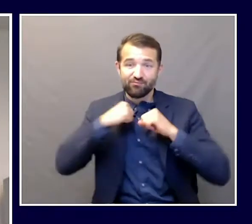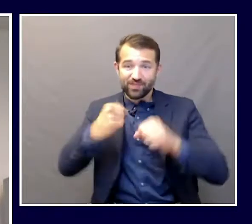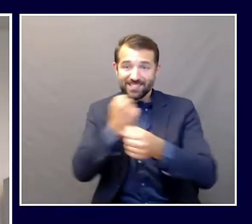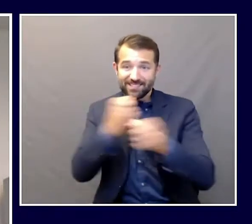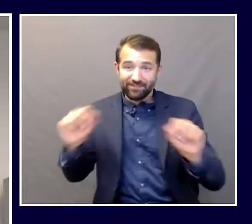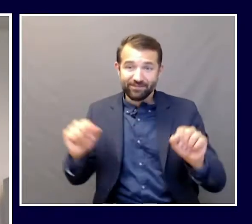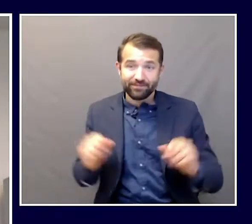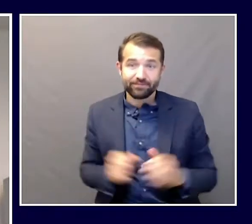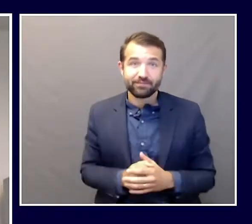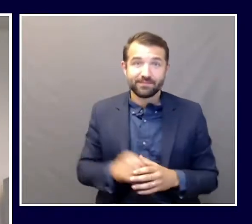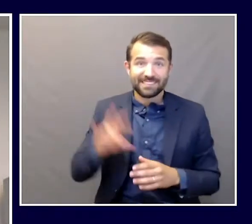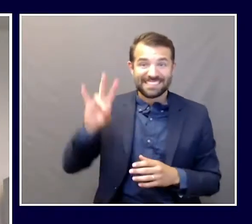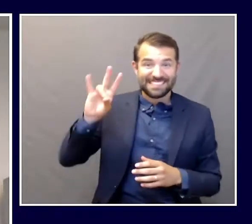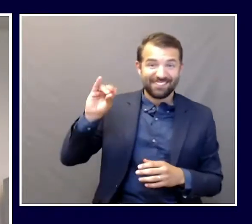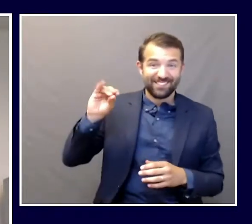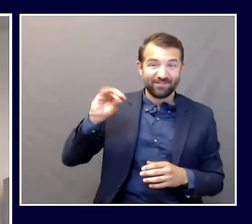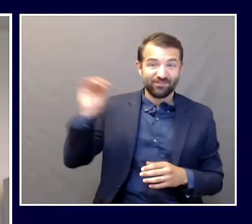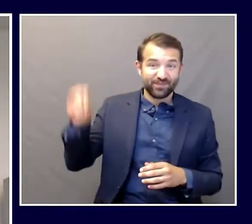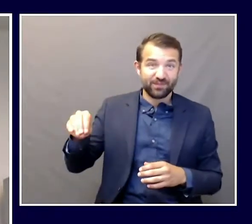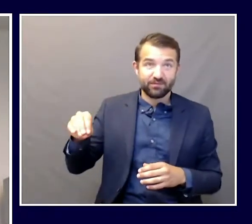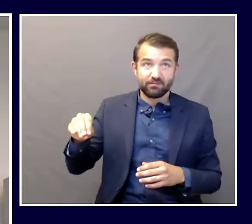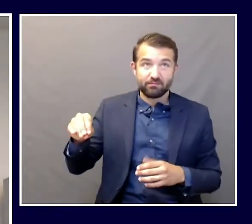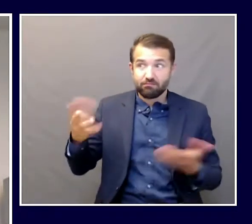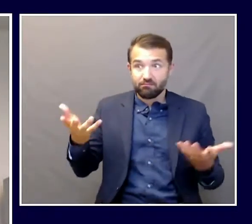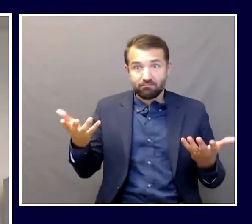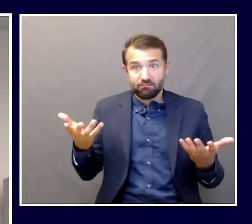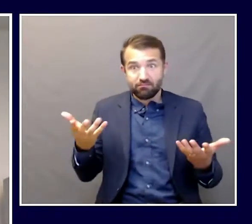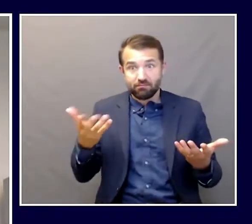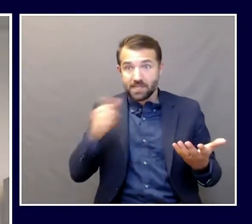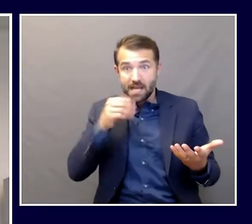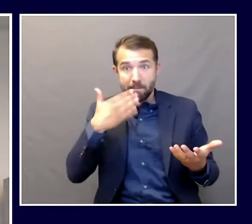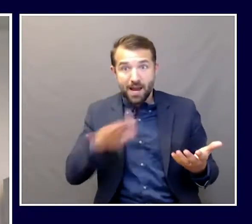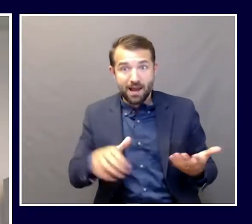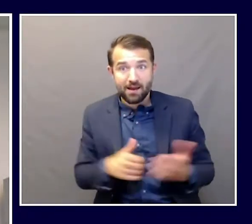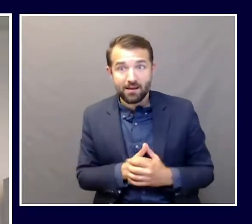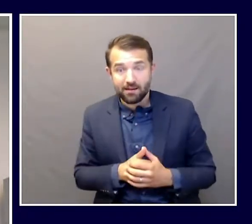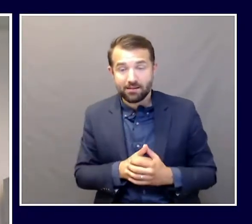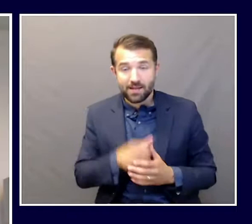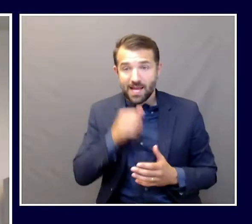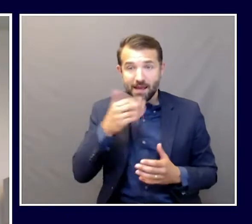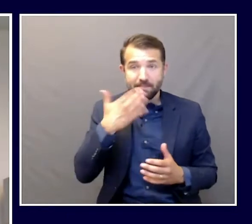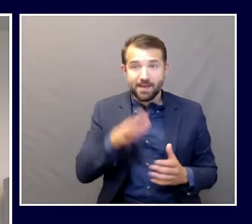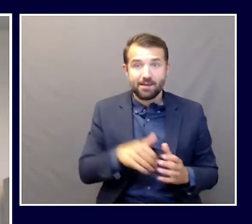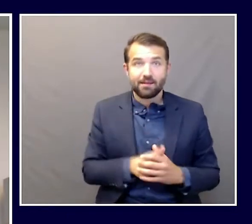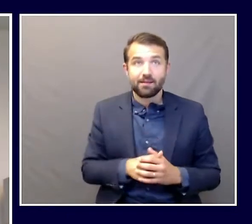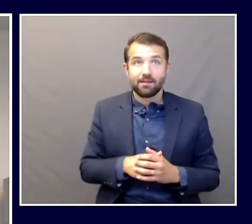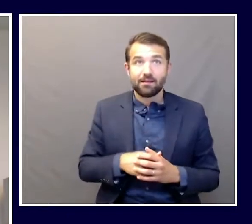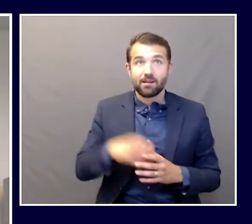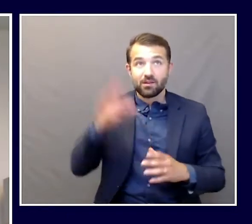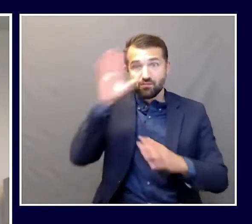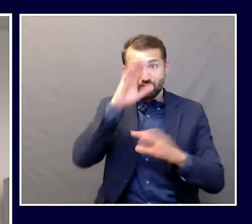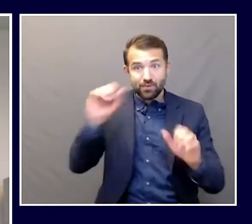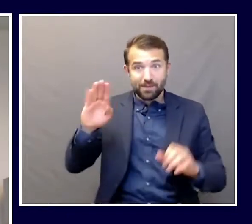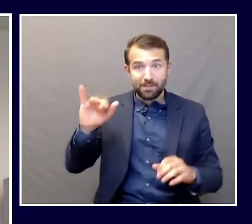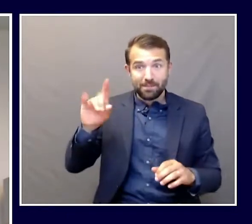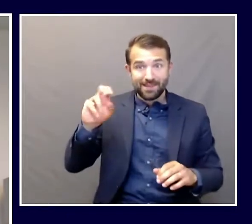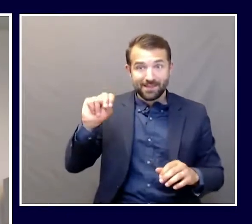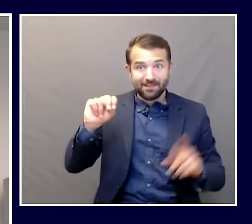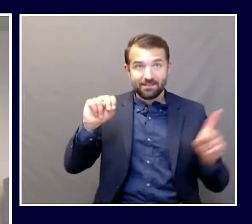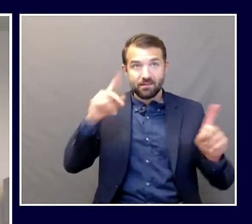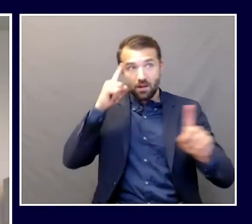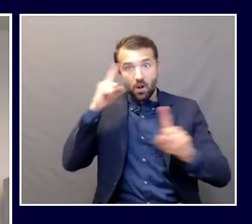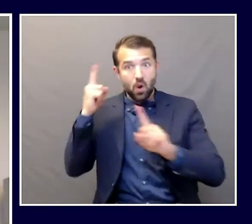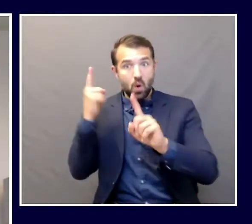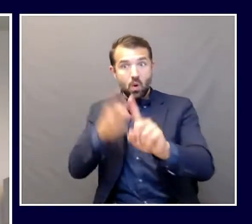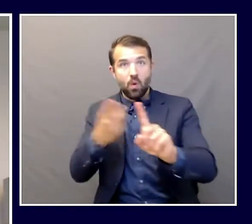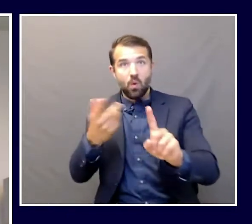not a terrible number. Obviously, that's in connection with the Biden administration's goal of 18 and over having 1